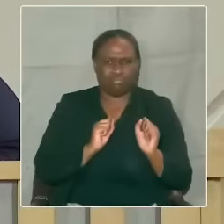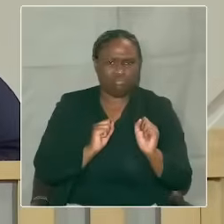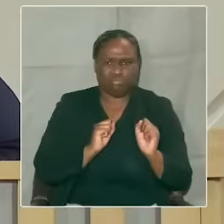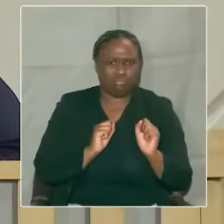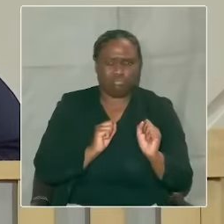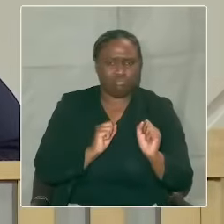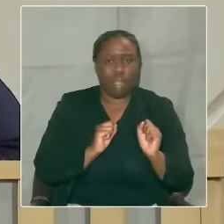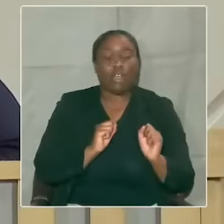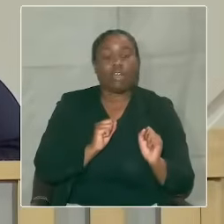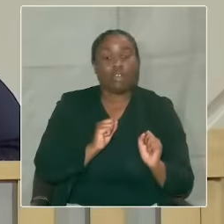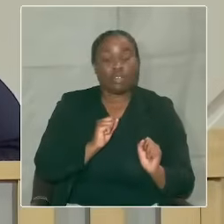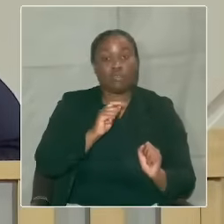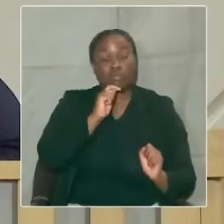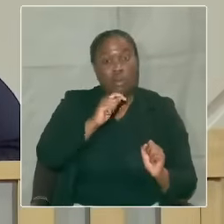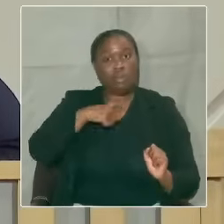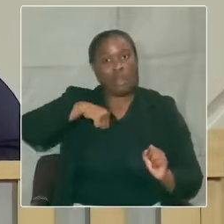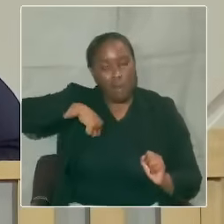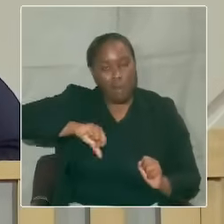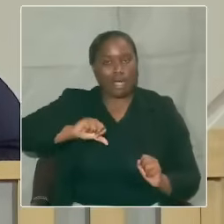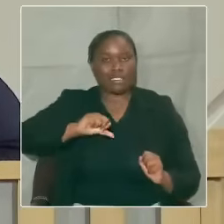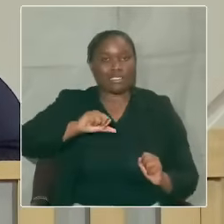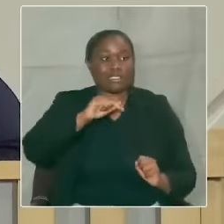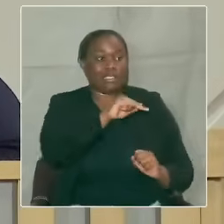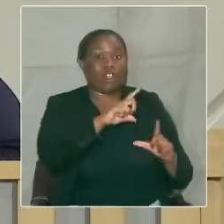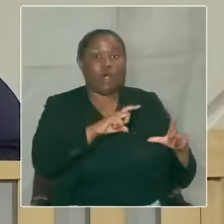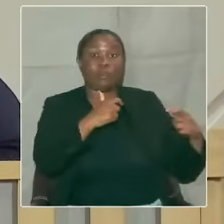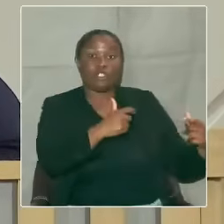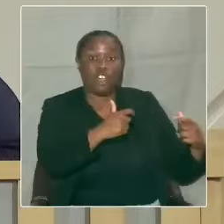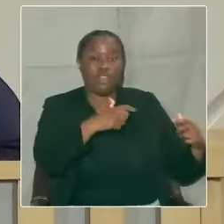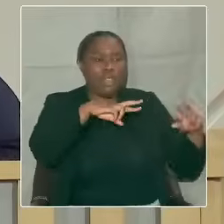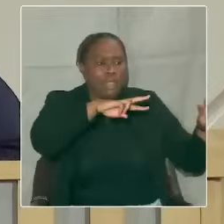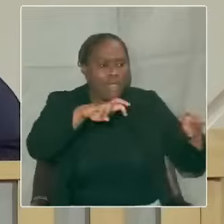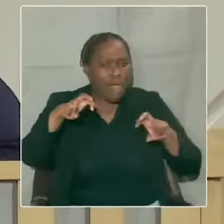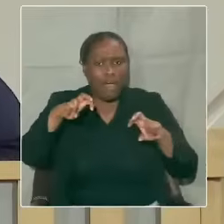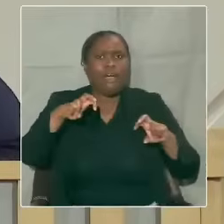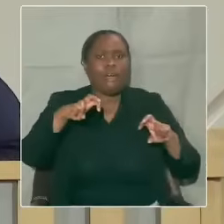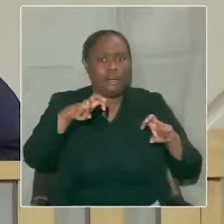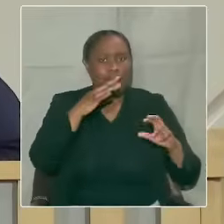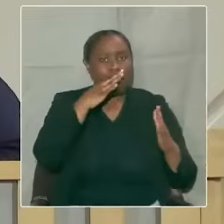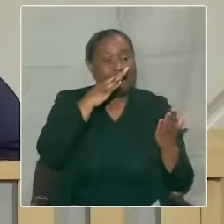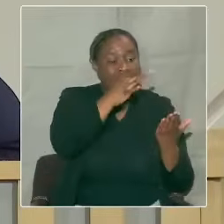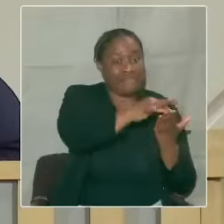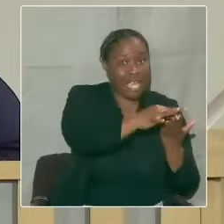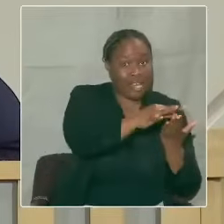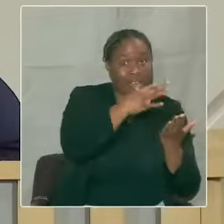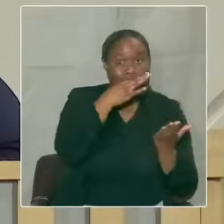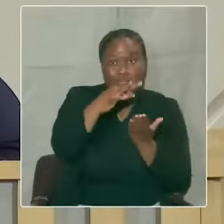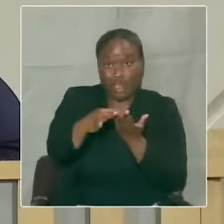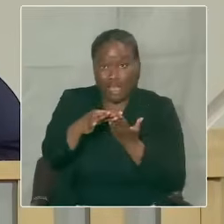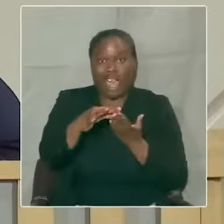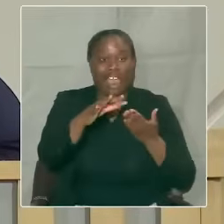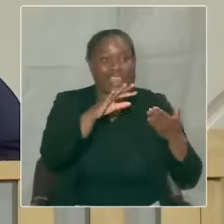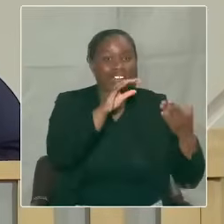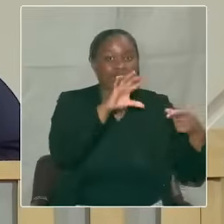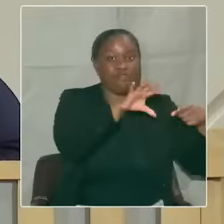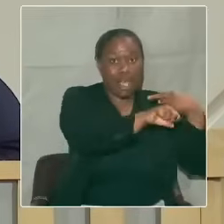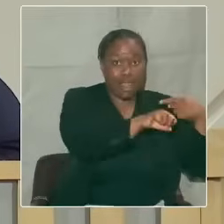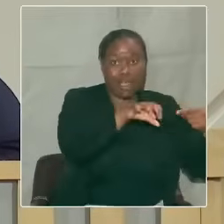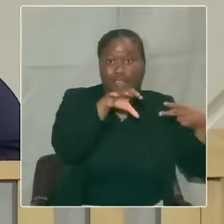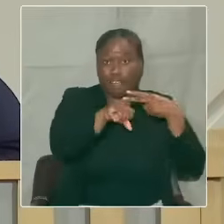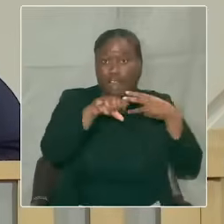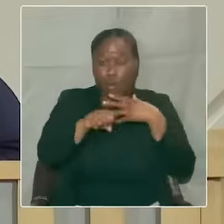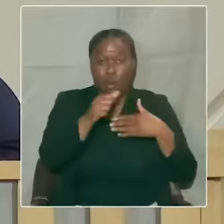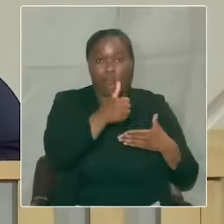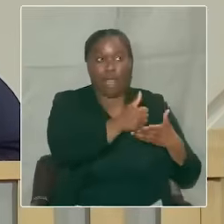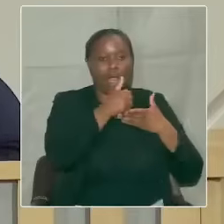also hope that the Commission's findings and recommendations will lead to improved governance,